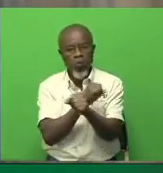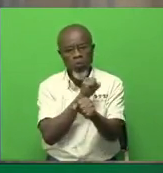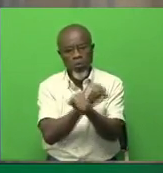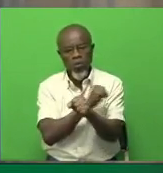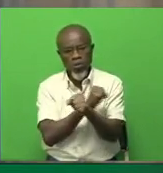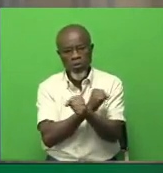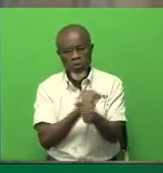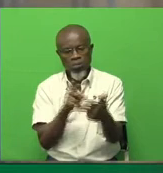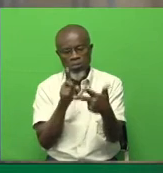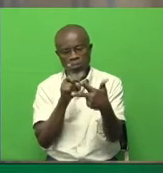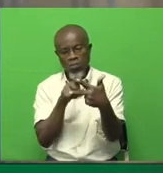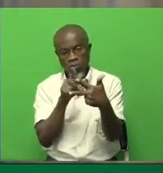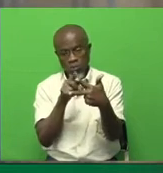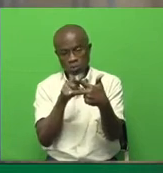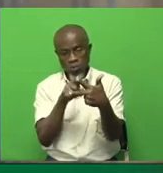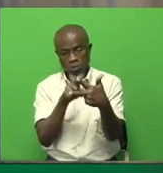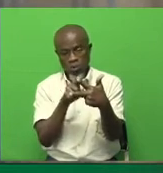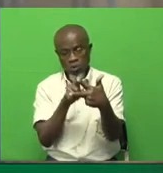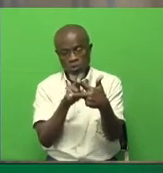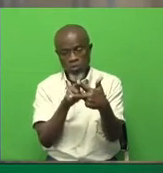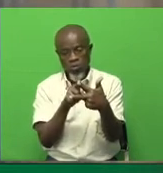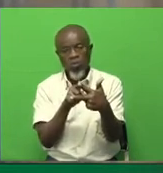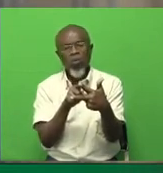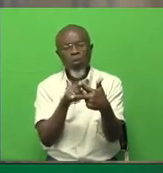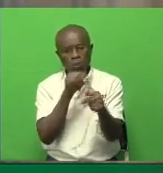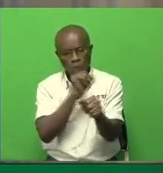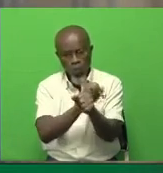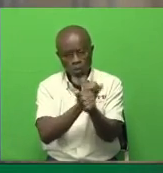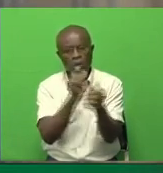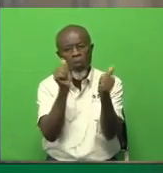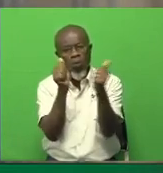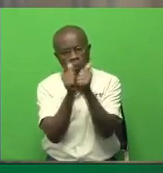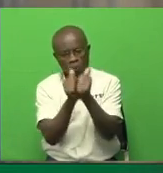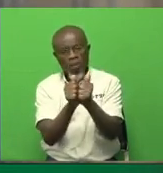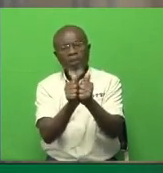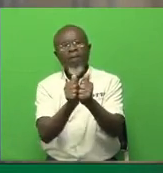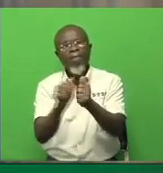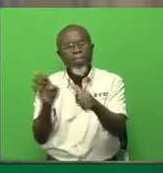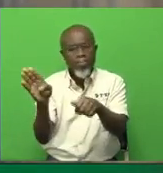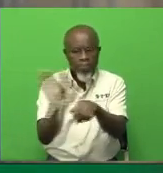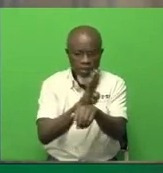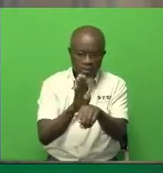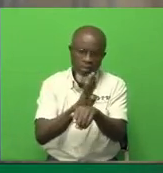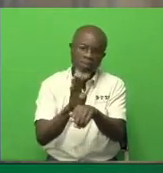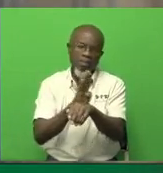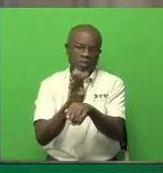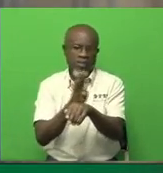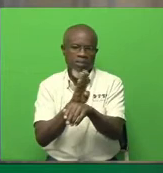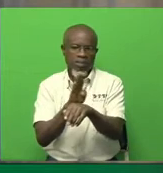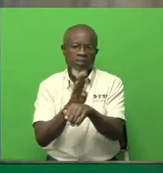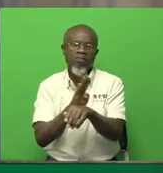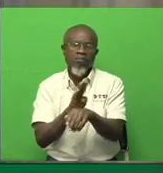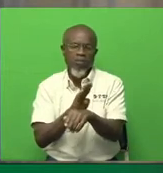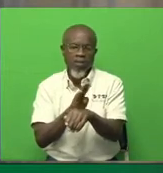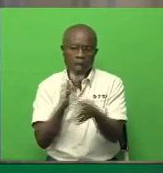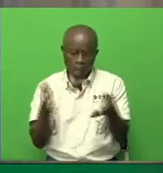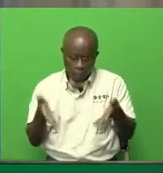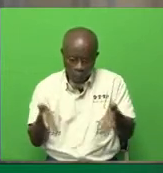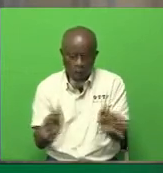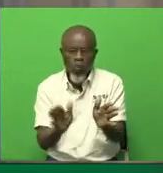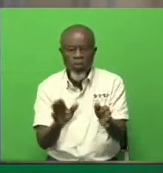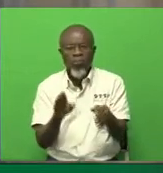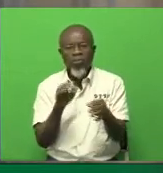principle 2 Pro business allow the private sector to grow Drive growth and government development